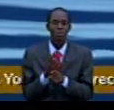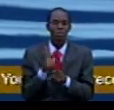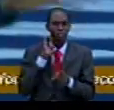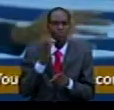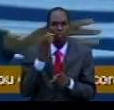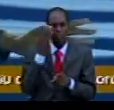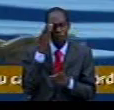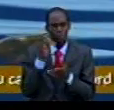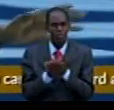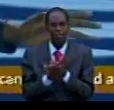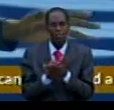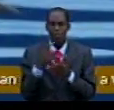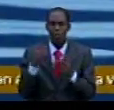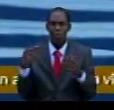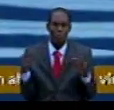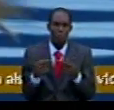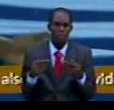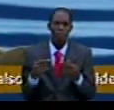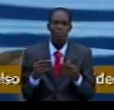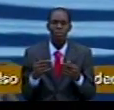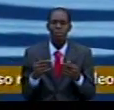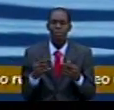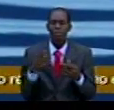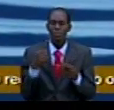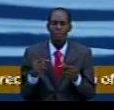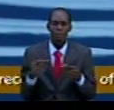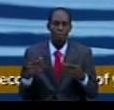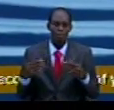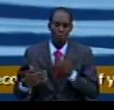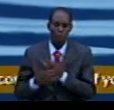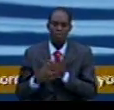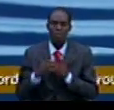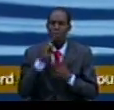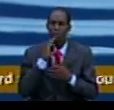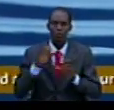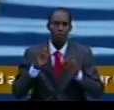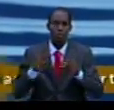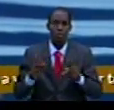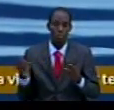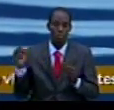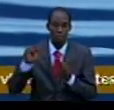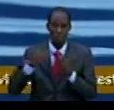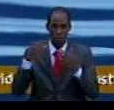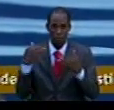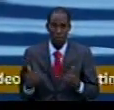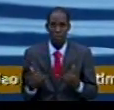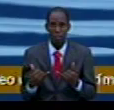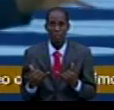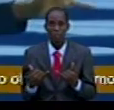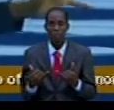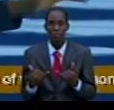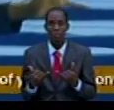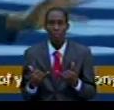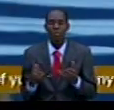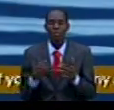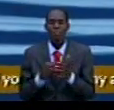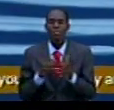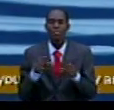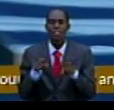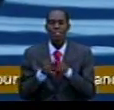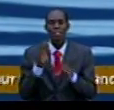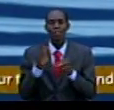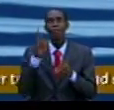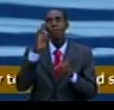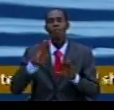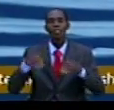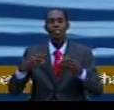was completely gone. My back was completely restored. So even till now, it's almost like as though God has given me a brand new back. Because the things